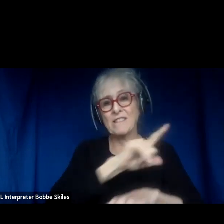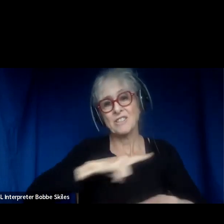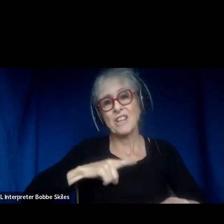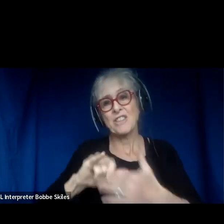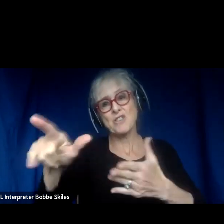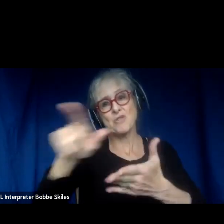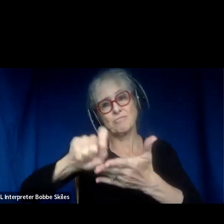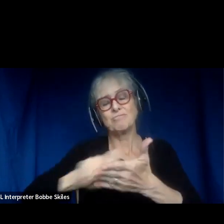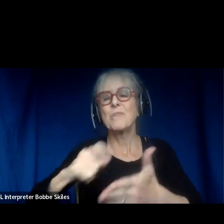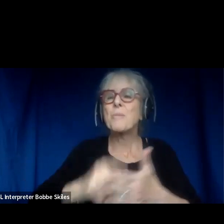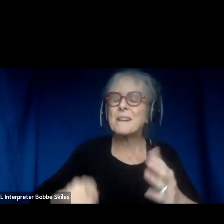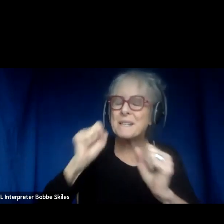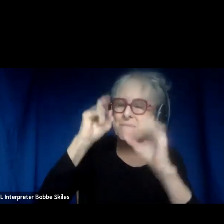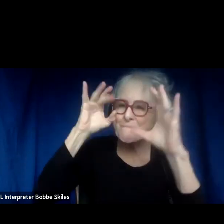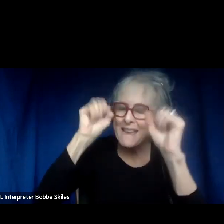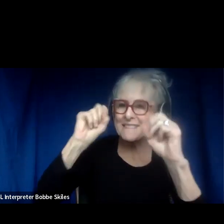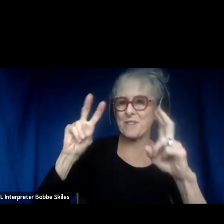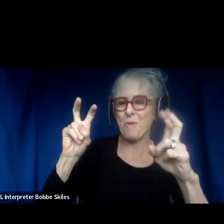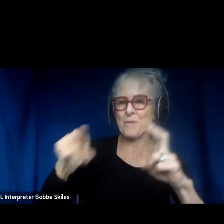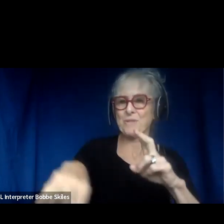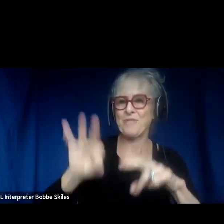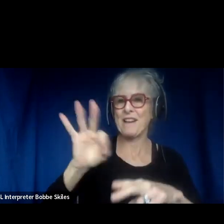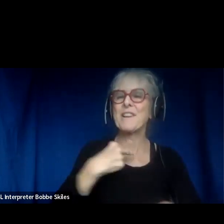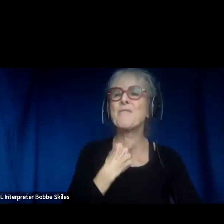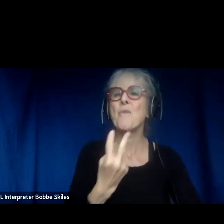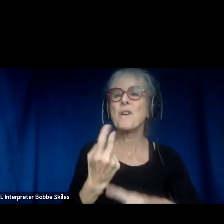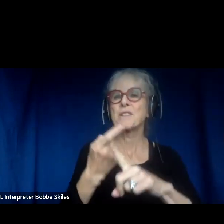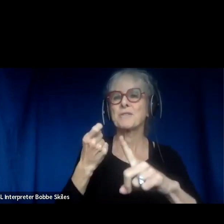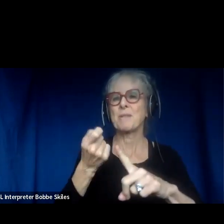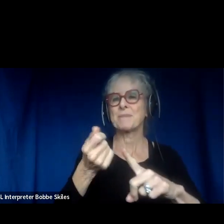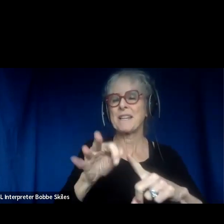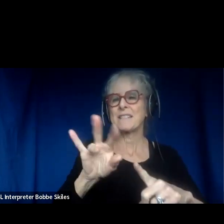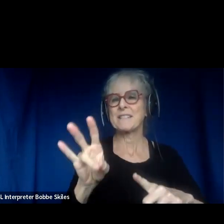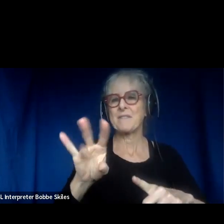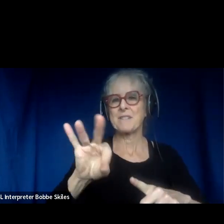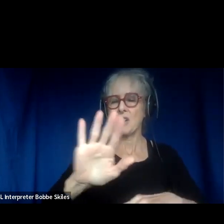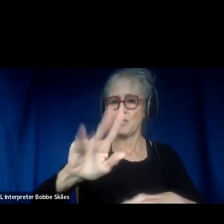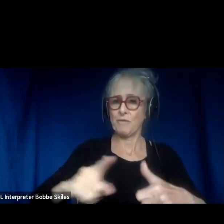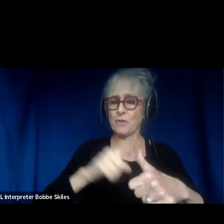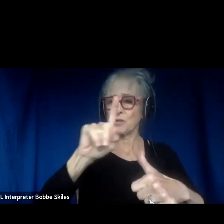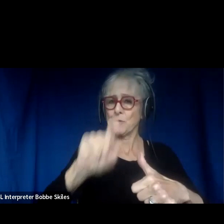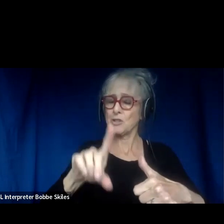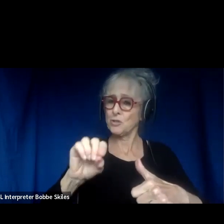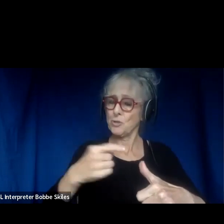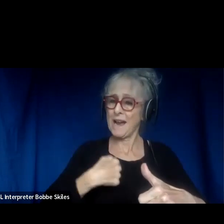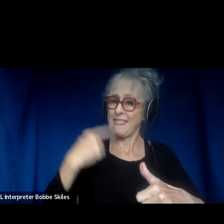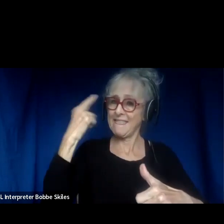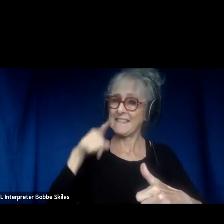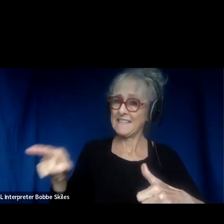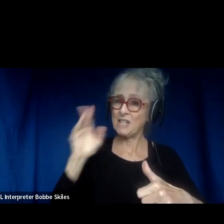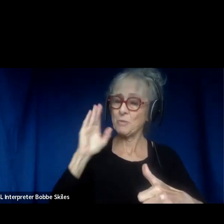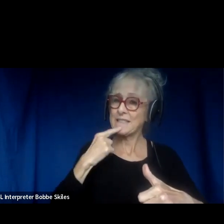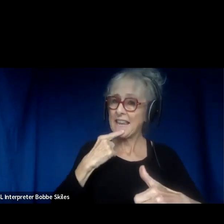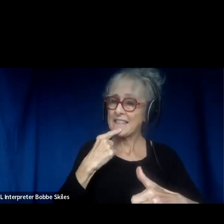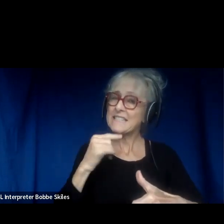amazing quote you found. Thank you for that. A voice from 1979. Your first question of, do you think he'd say the same? You and I can both speculate, but as